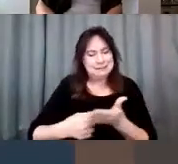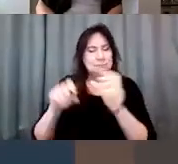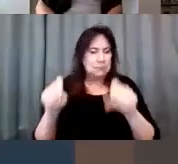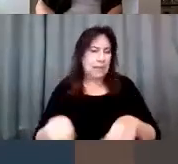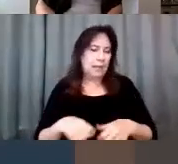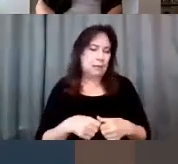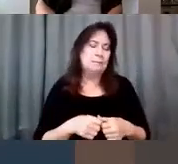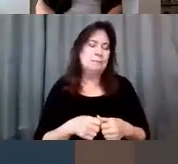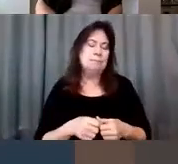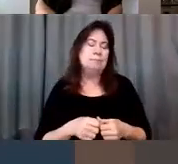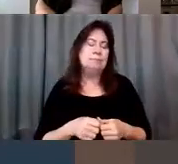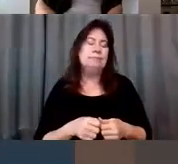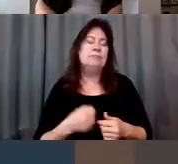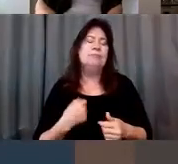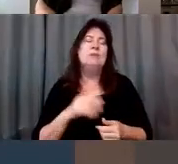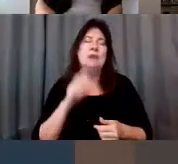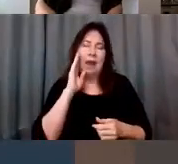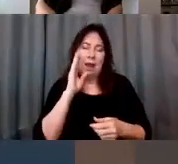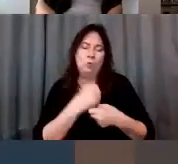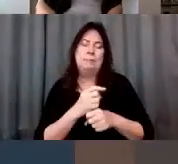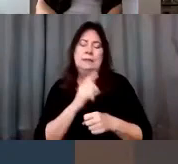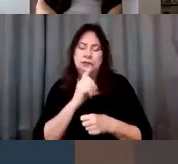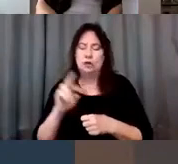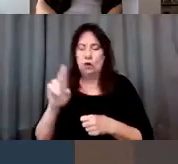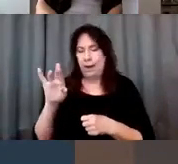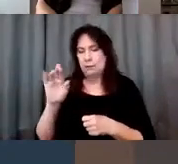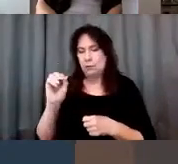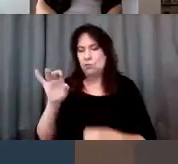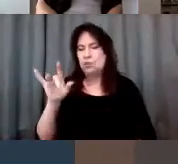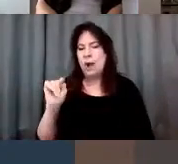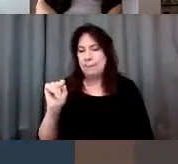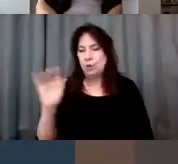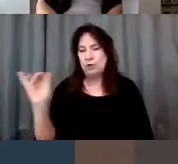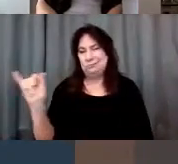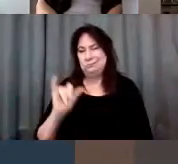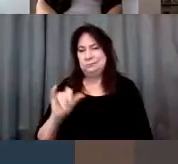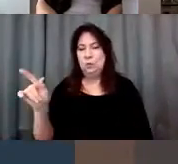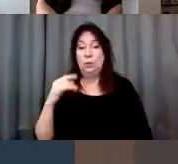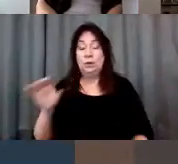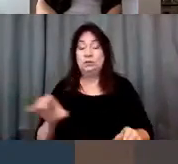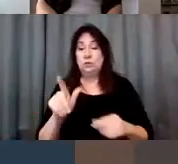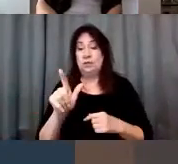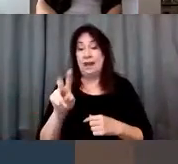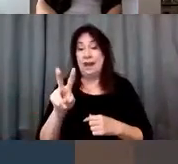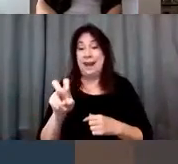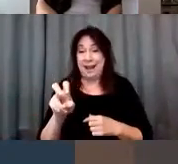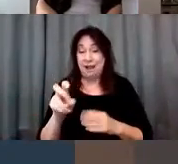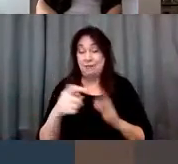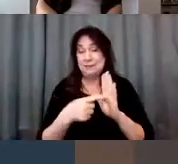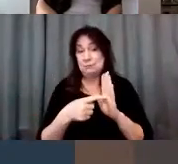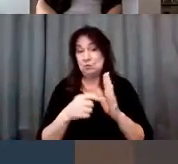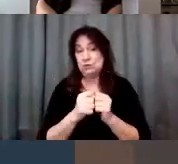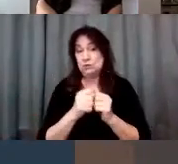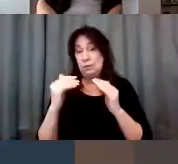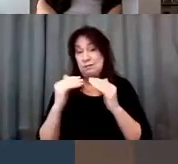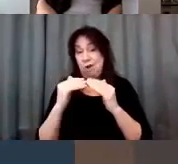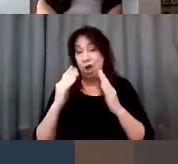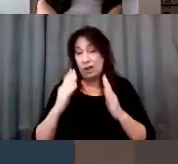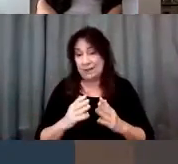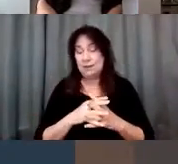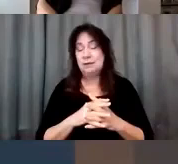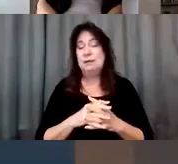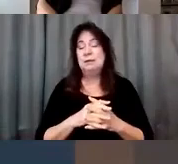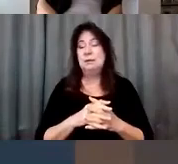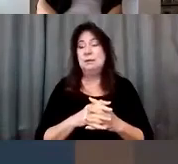will be sure, as will Robert, we will, when we do this live demonstration with our colleague, and in